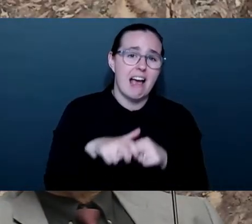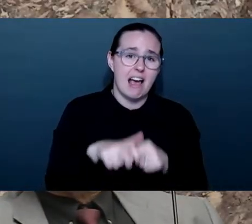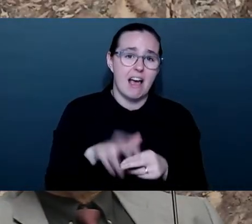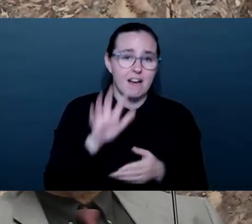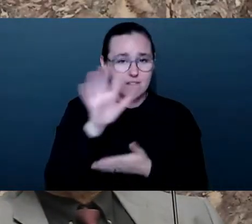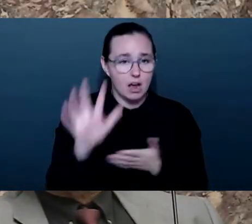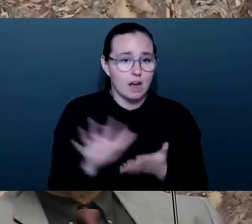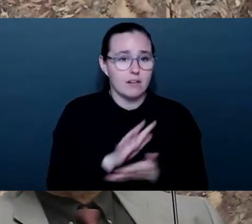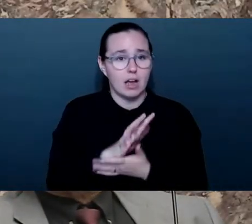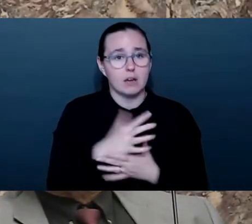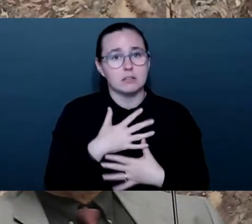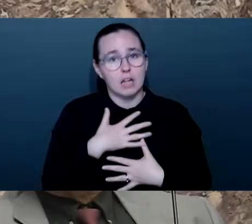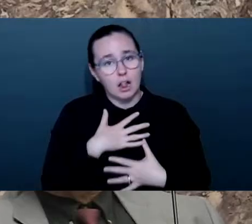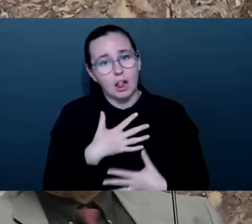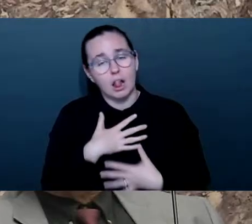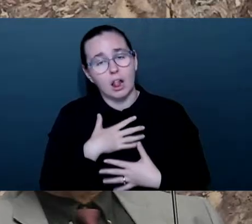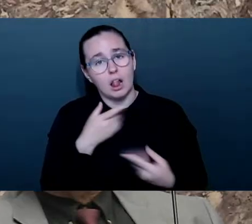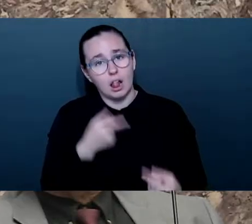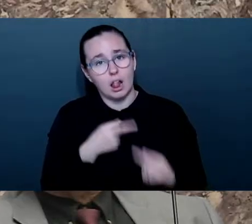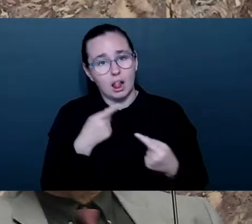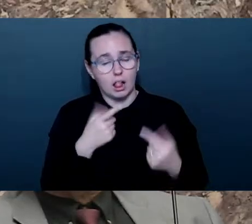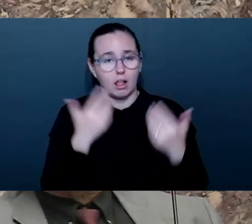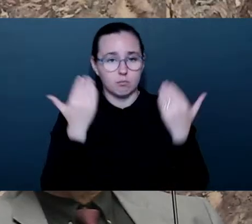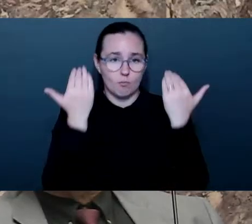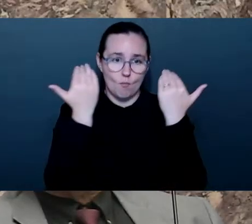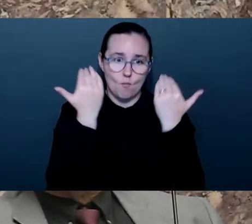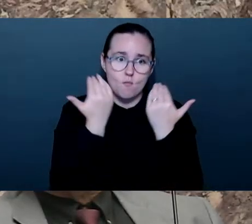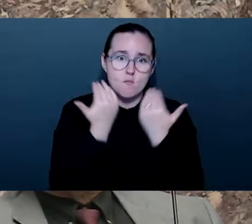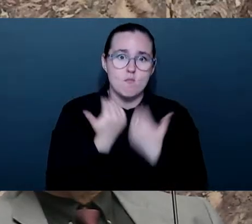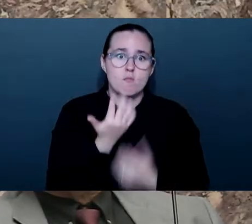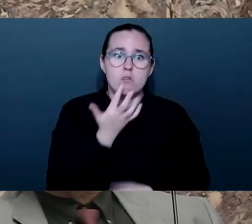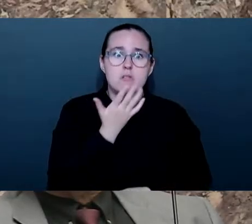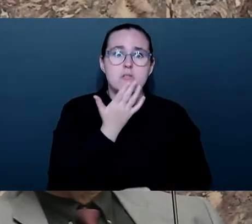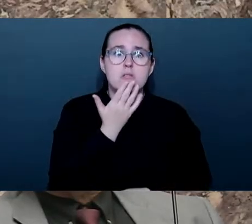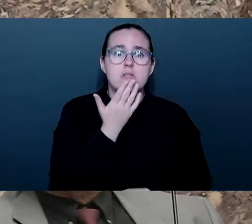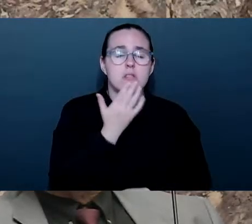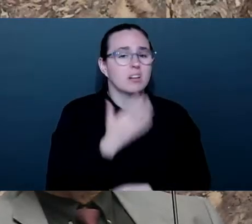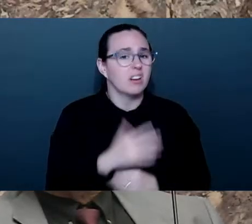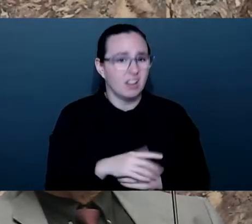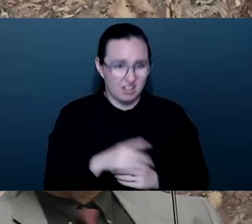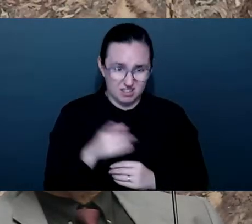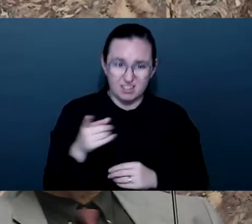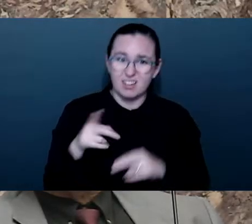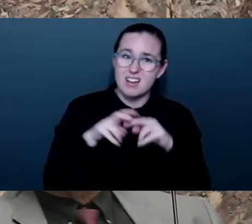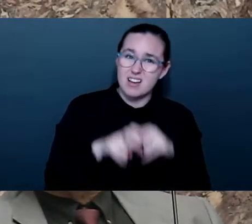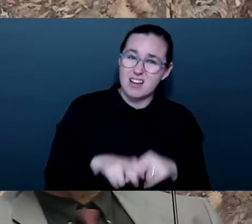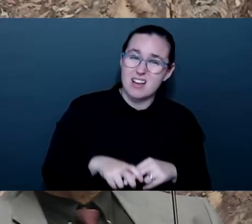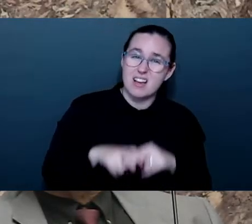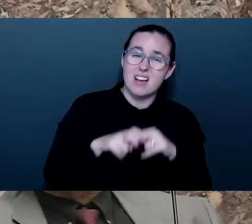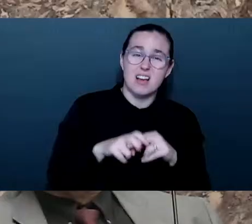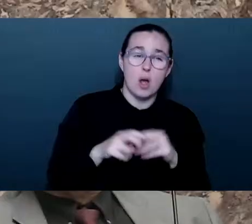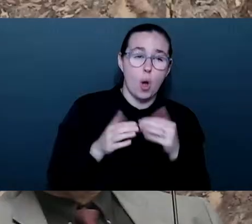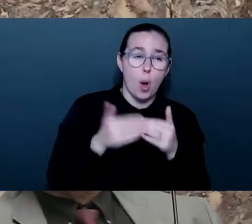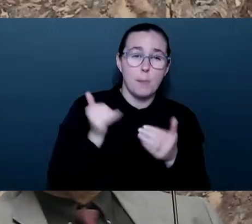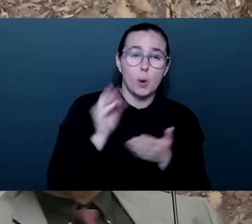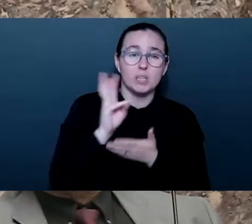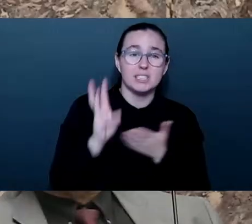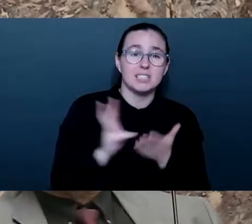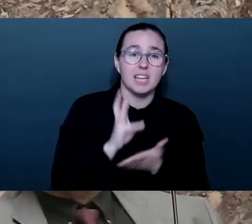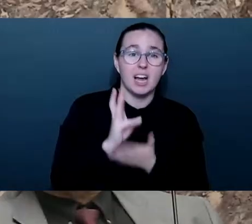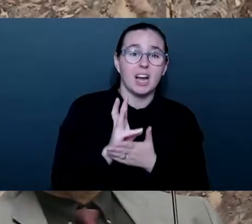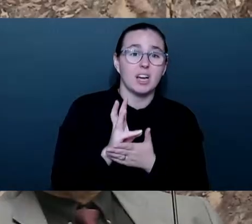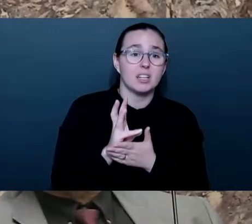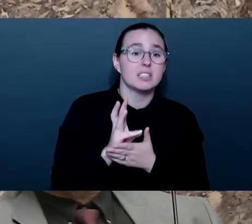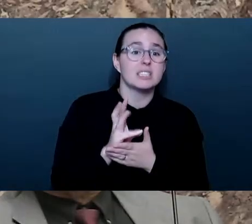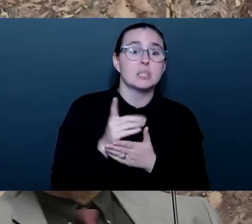After waiting in the ER for almost 6 hours, he died as he was finally about to be transferred. And again, this